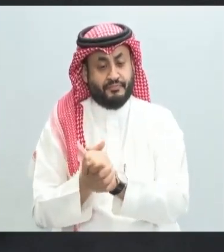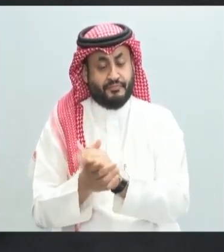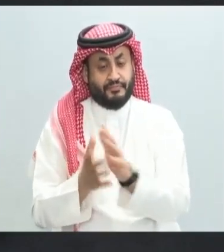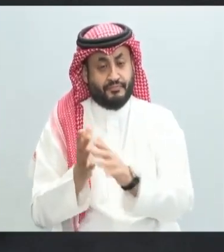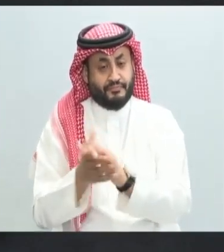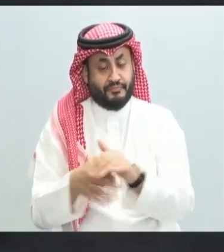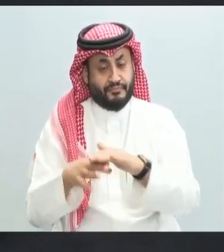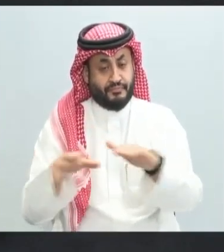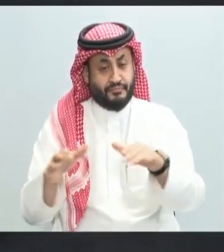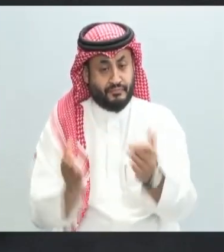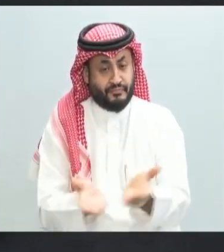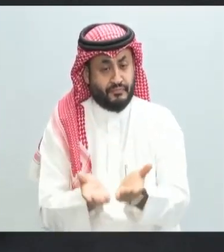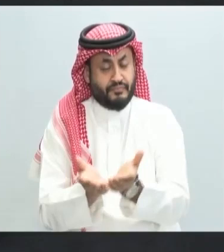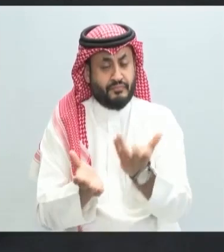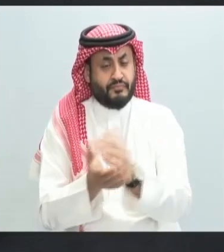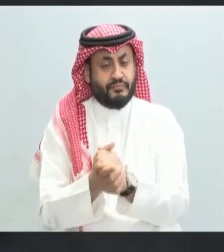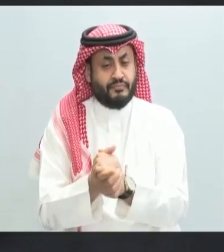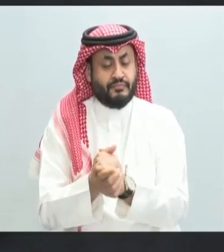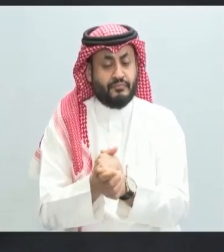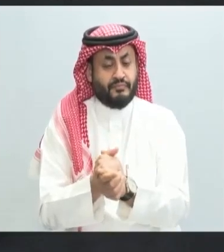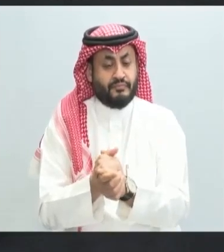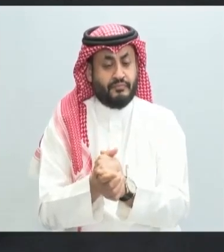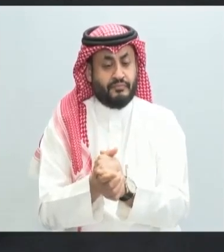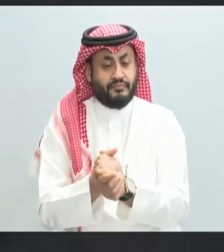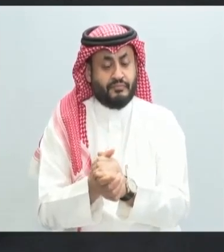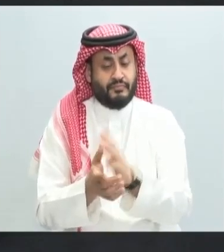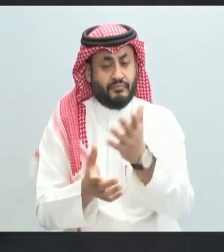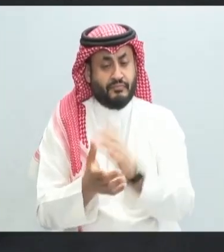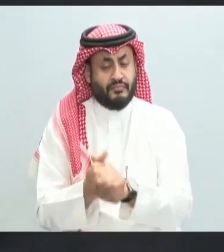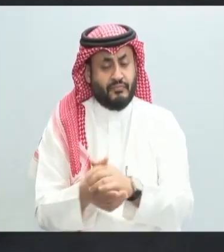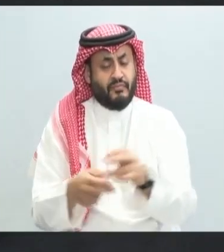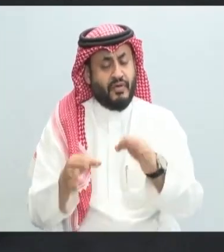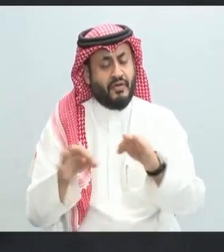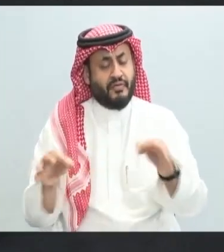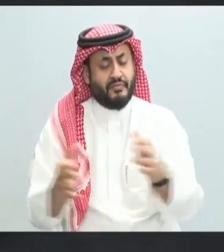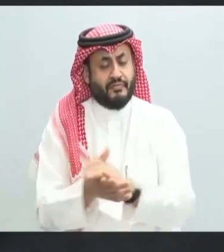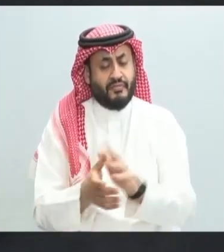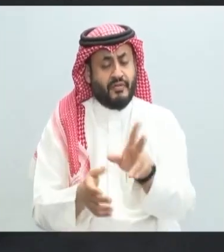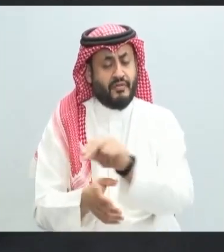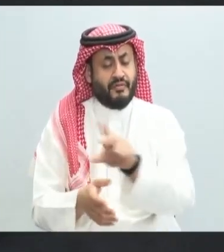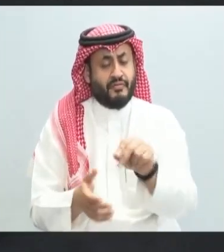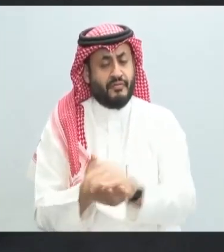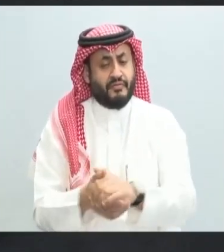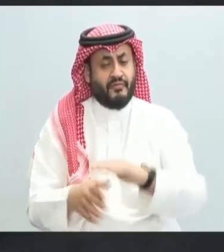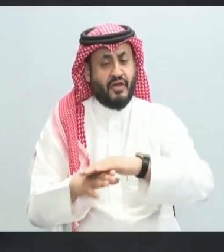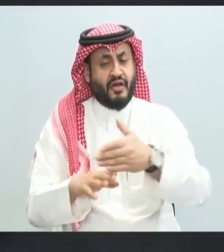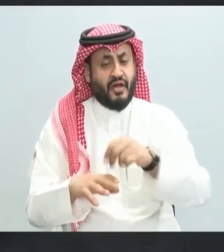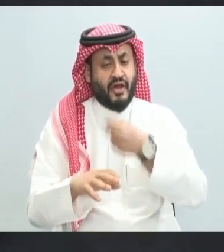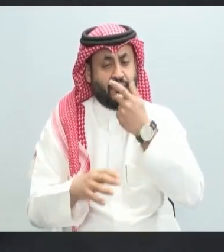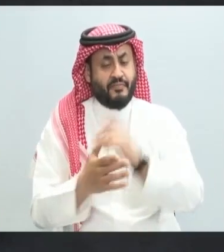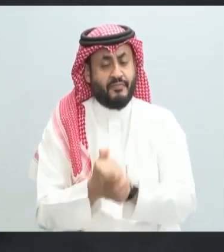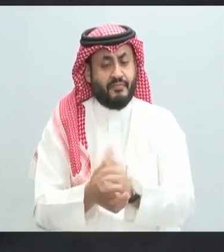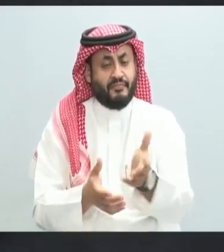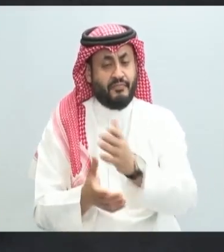the desk in your classroom, you may have different things, like your lunchbox,